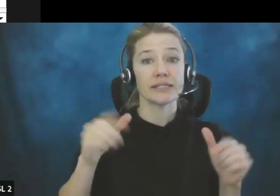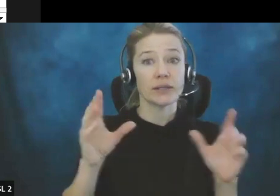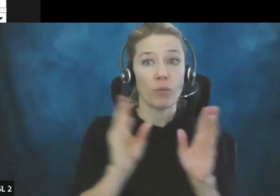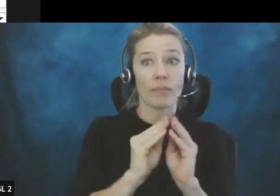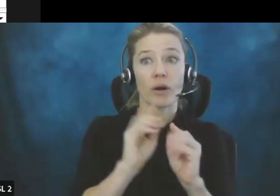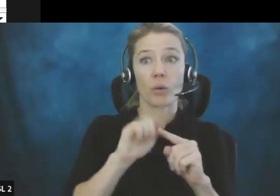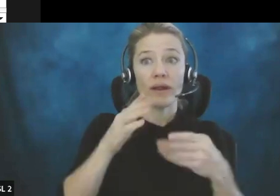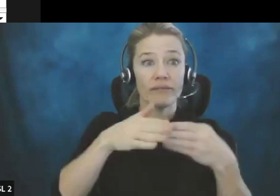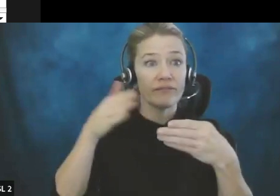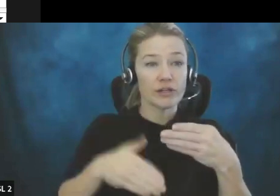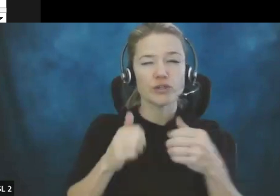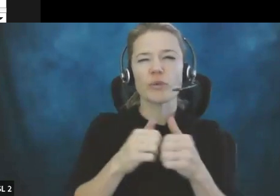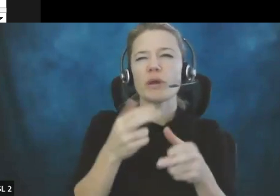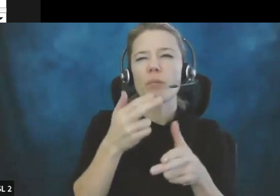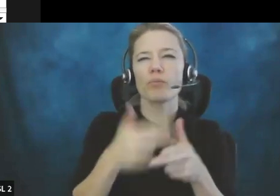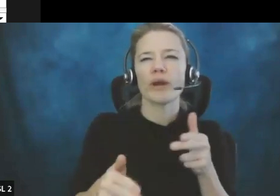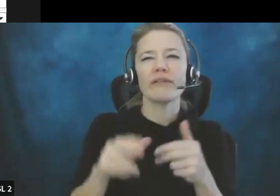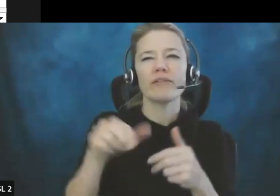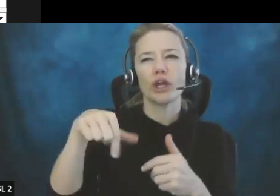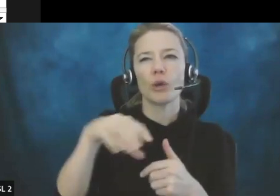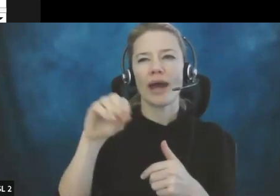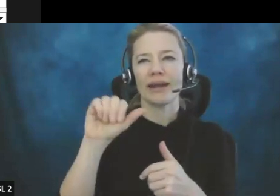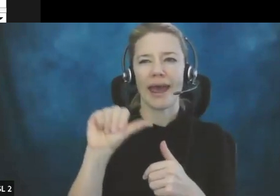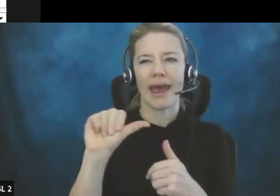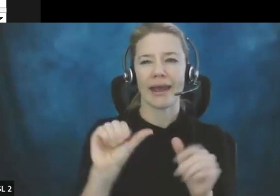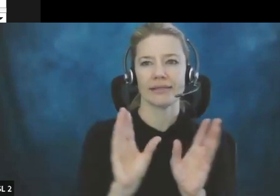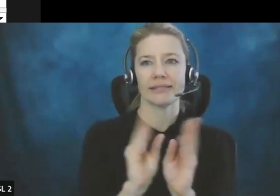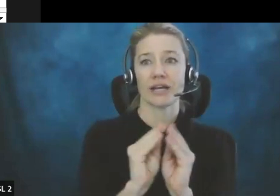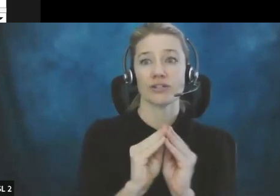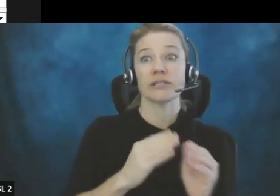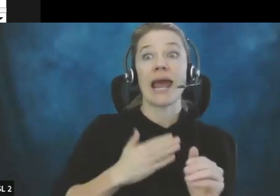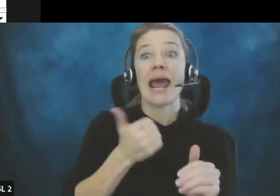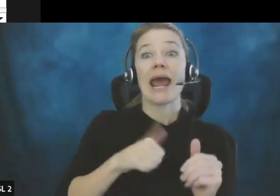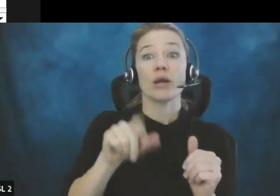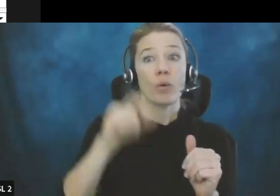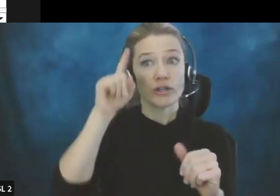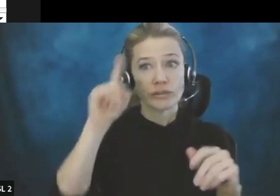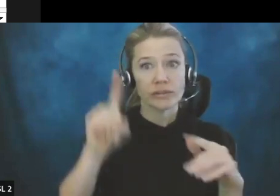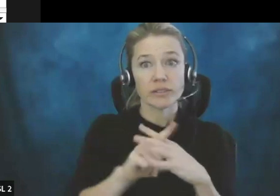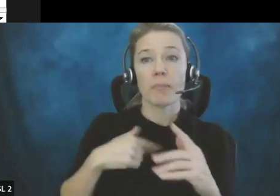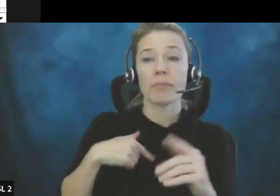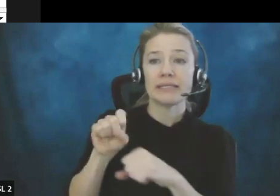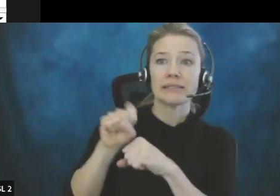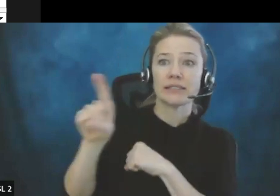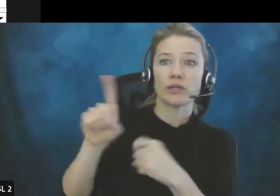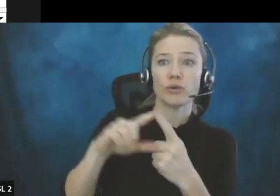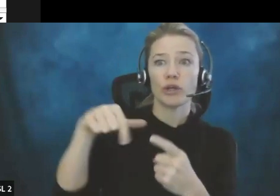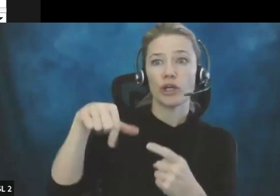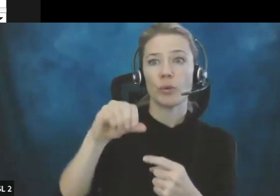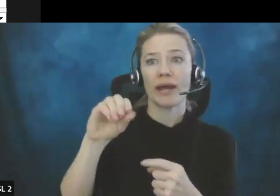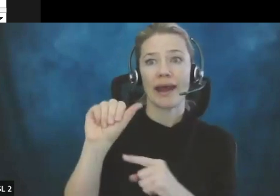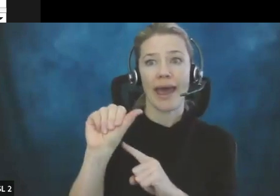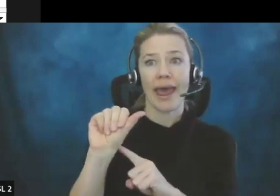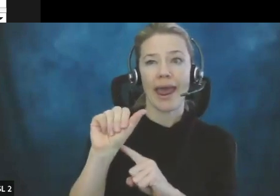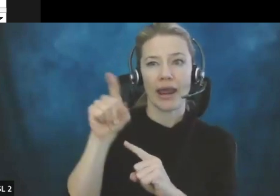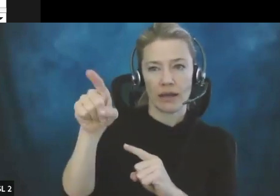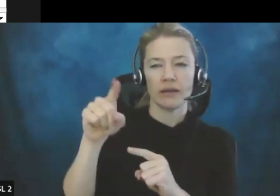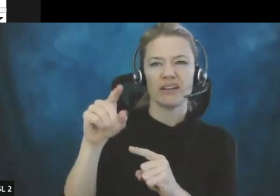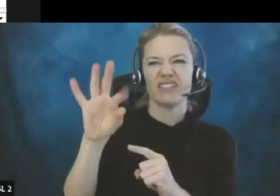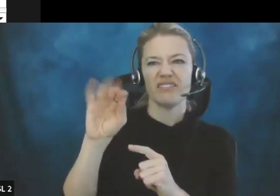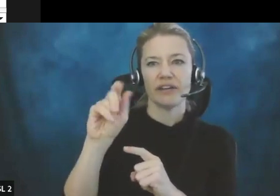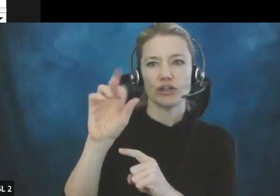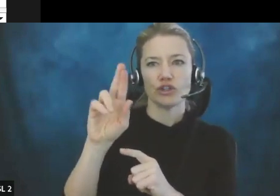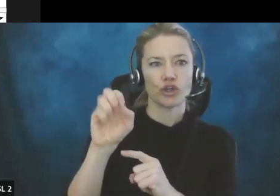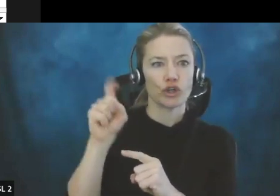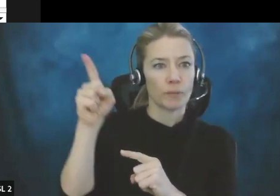Services. The webinar will conclude with a brief question and answer session, and please post any questions you have in the Q&A feature